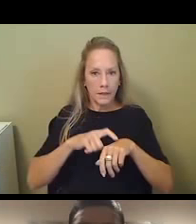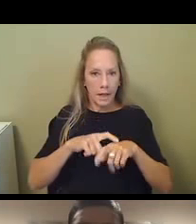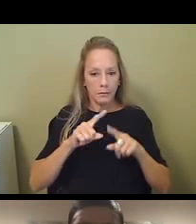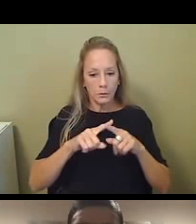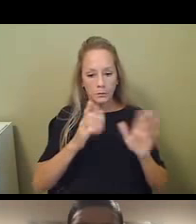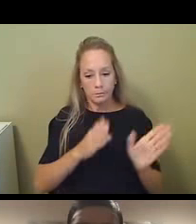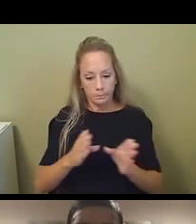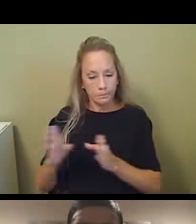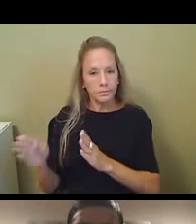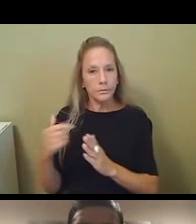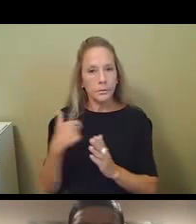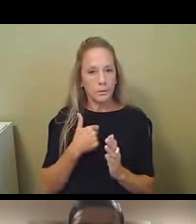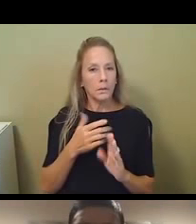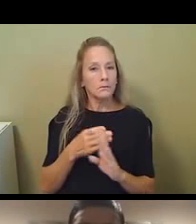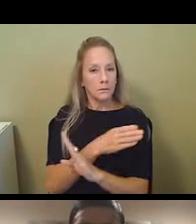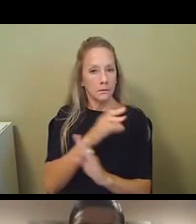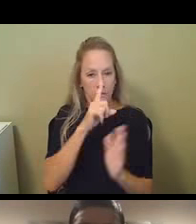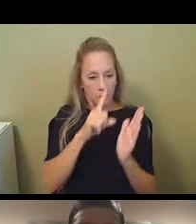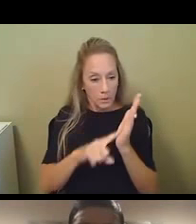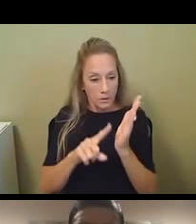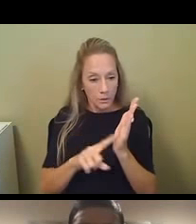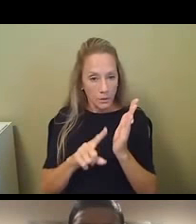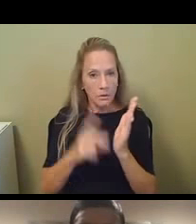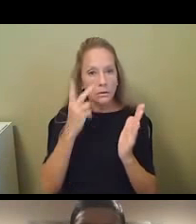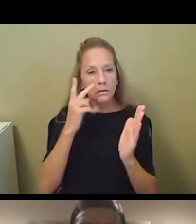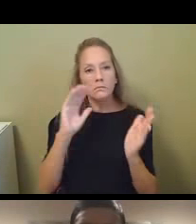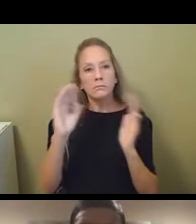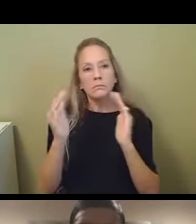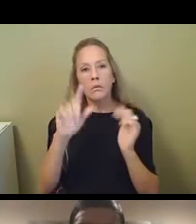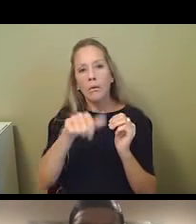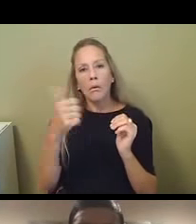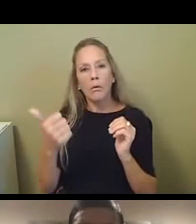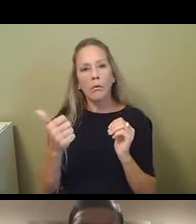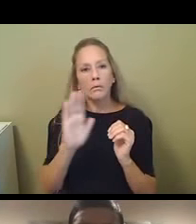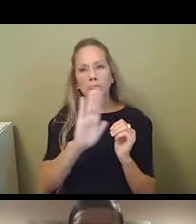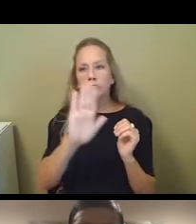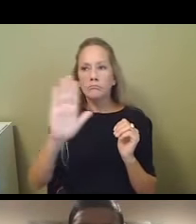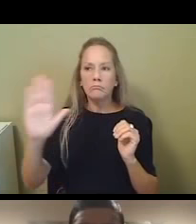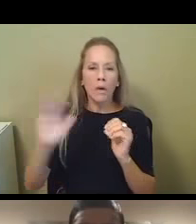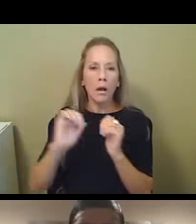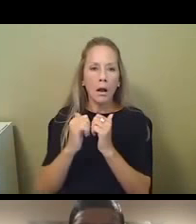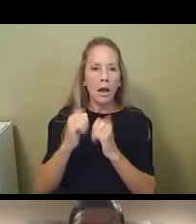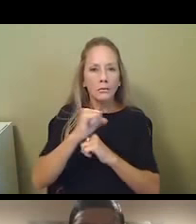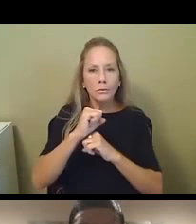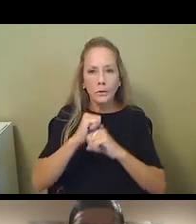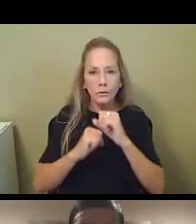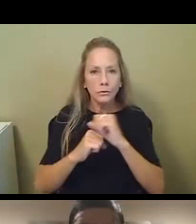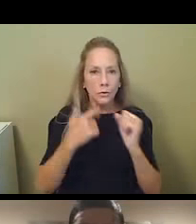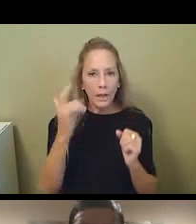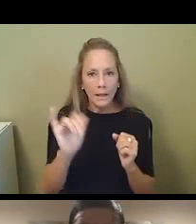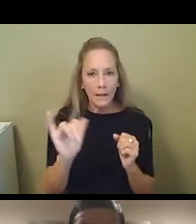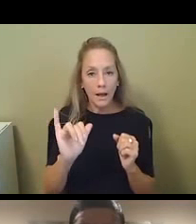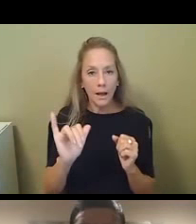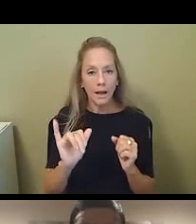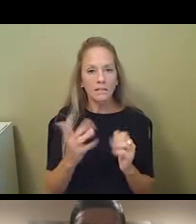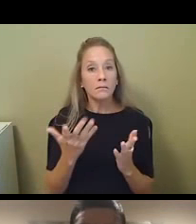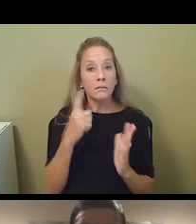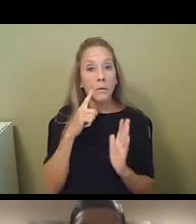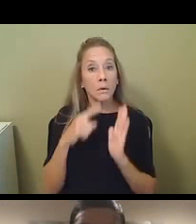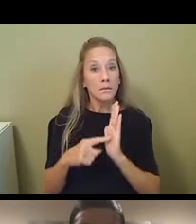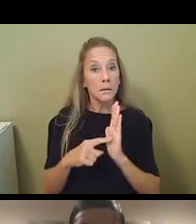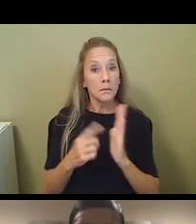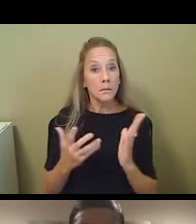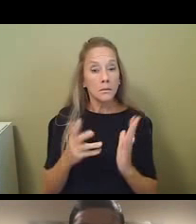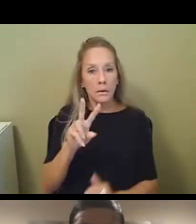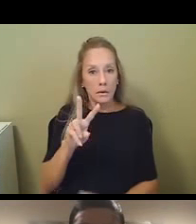do some research in terms of how other people have structured this. And just to give you an example, West